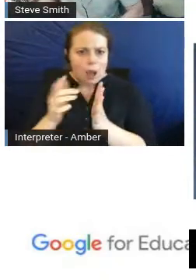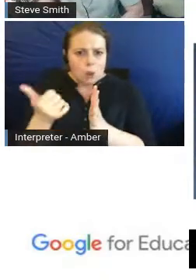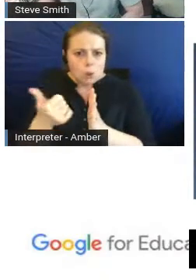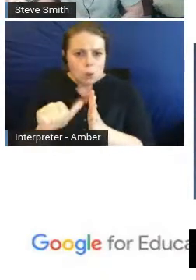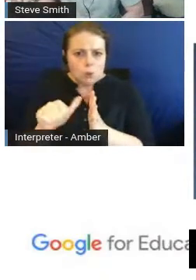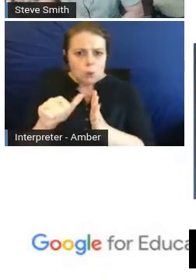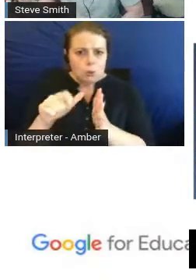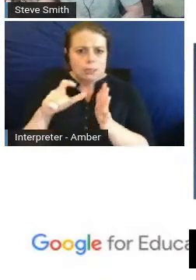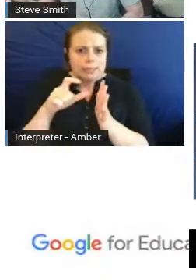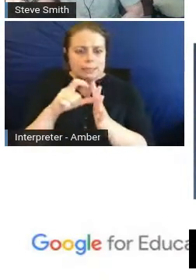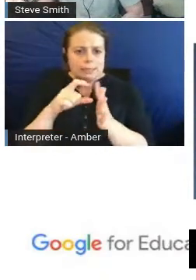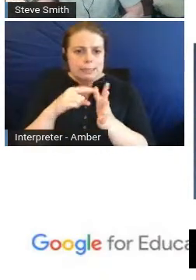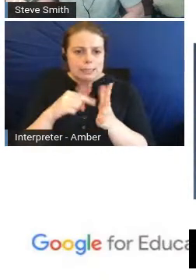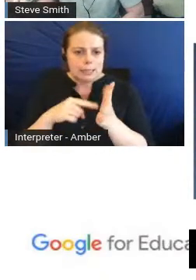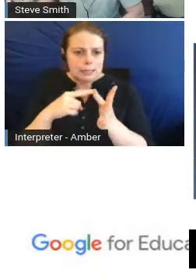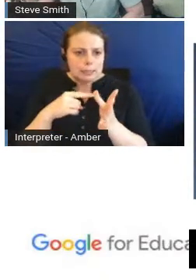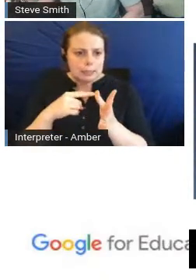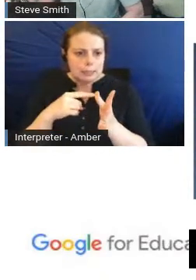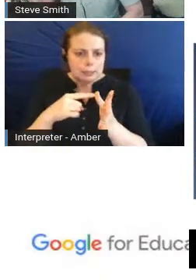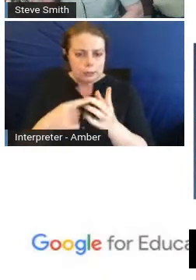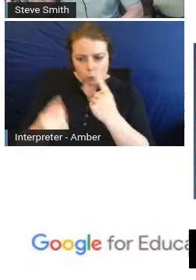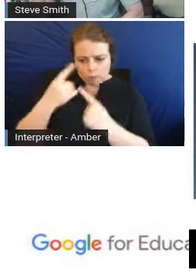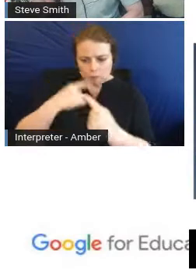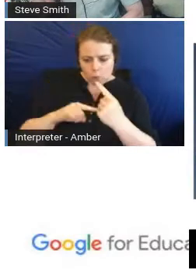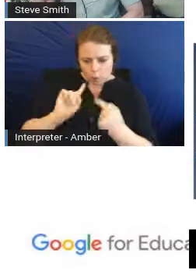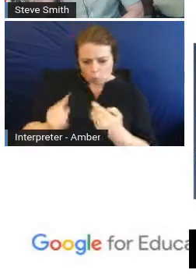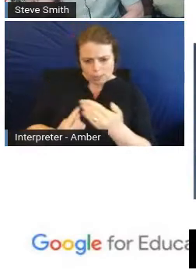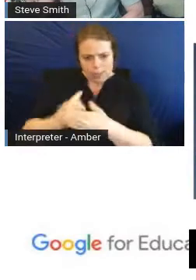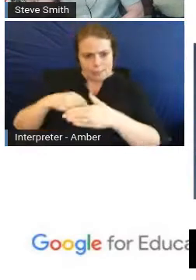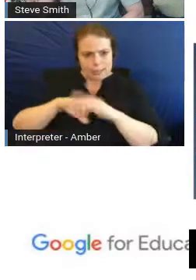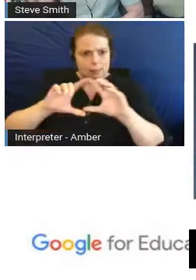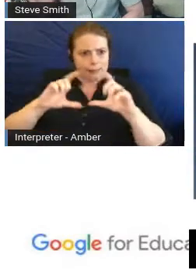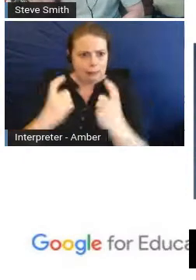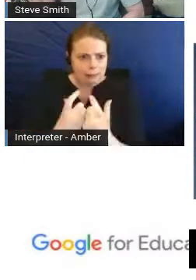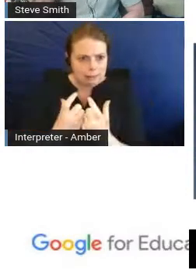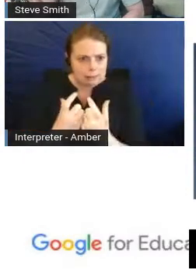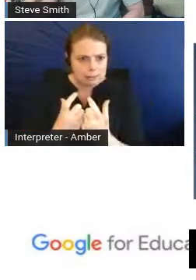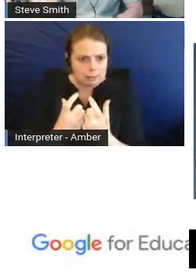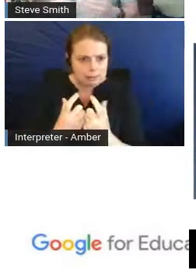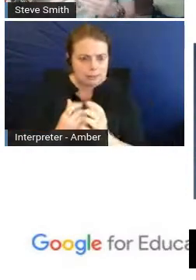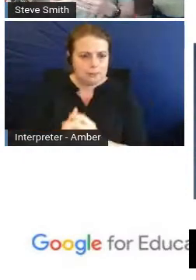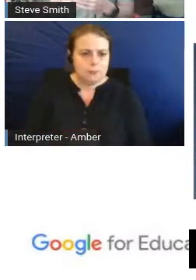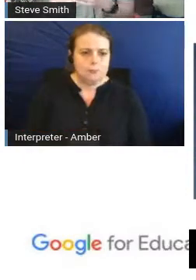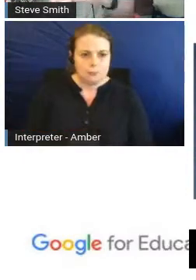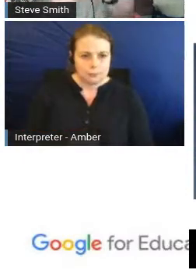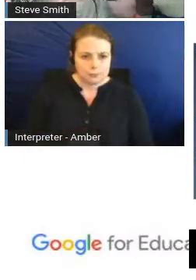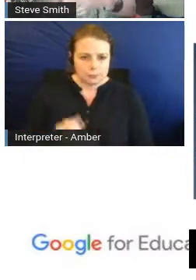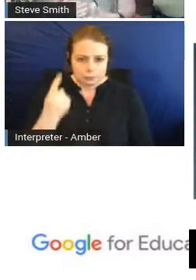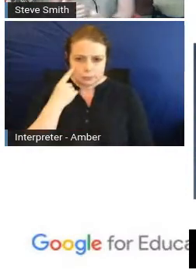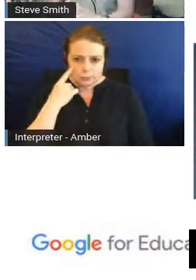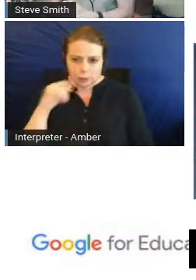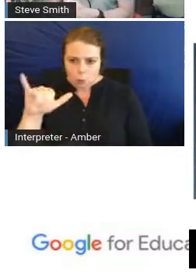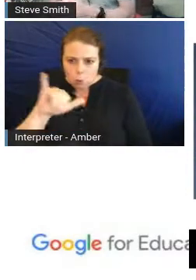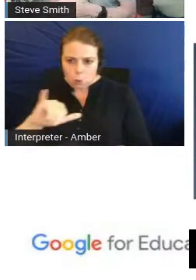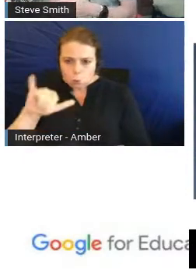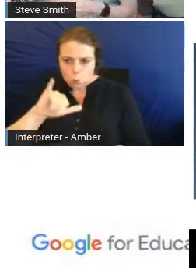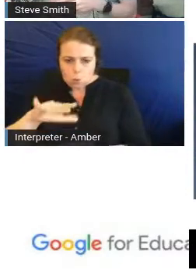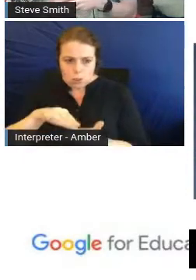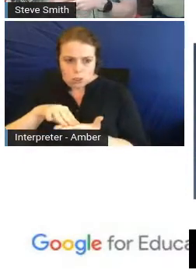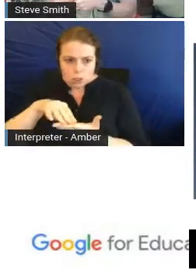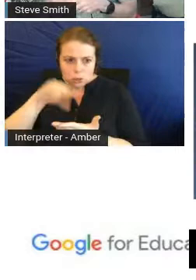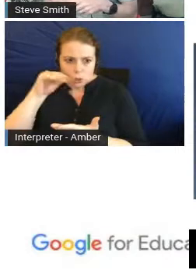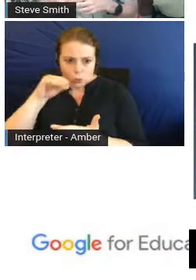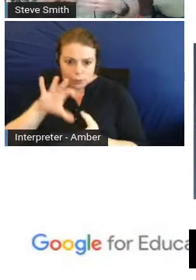what's happening in our classroom, to have a look at which students are engaging with work,